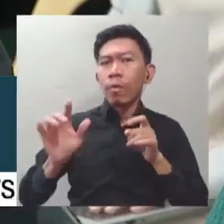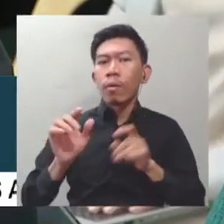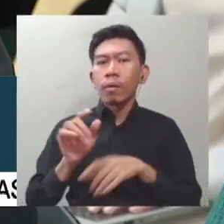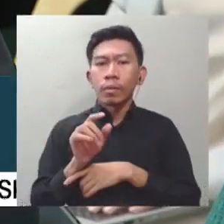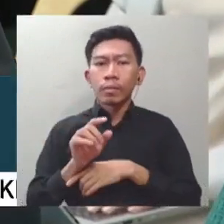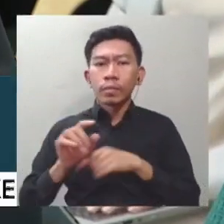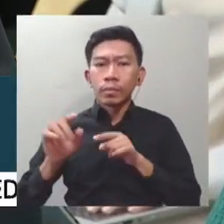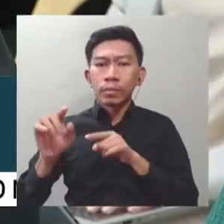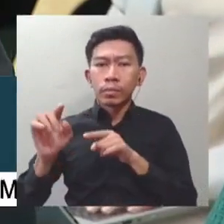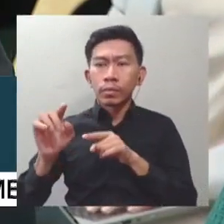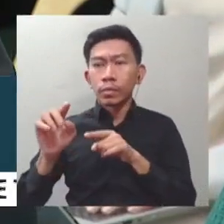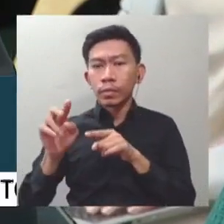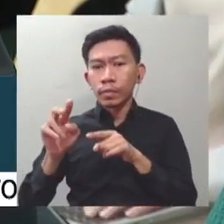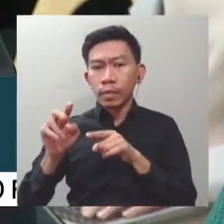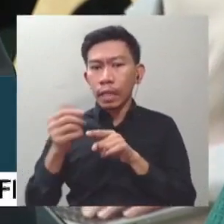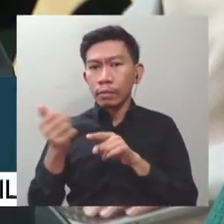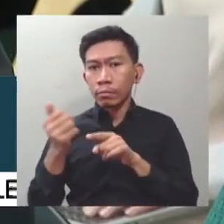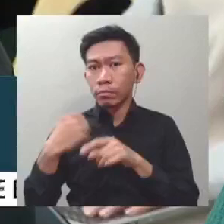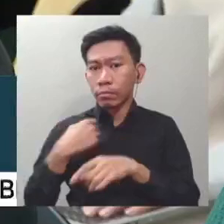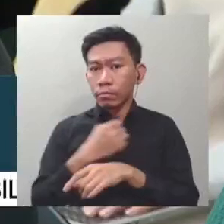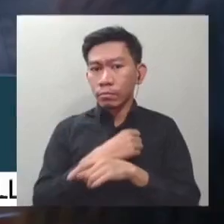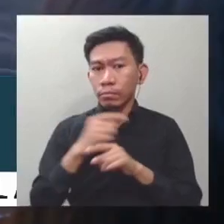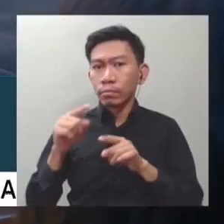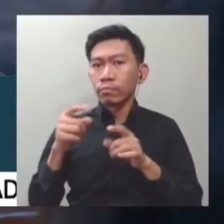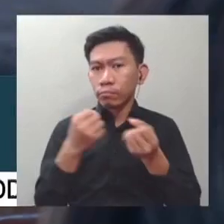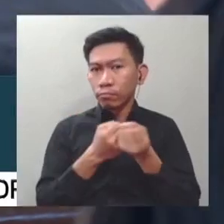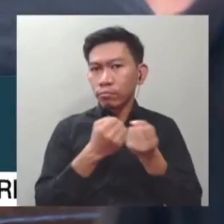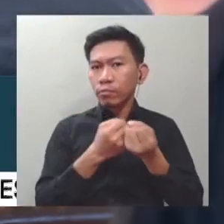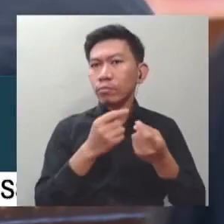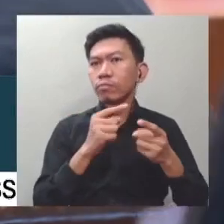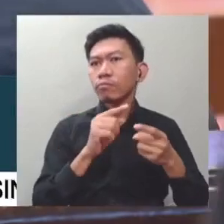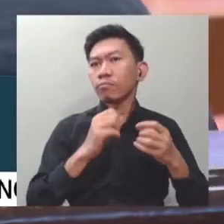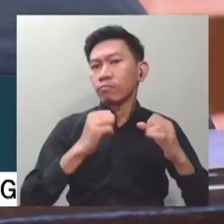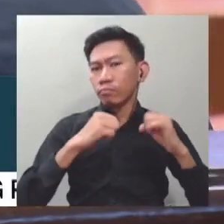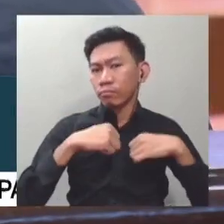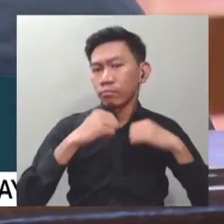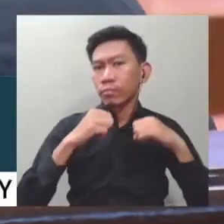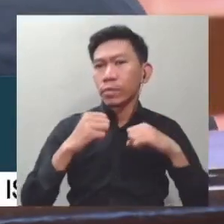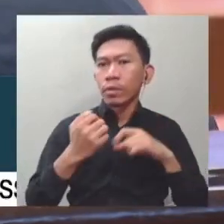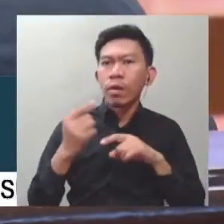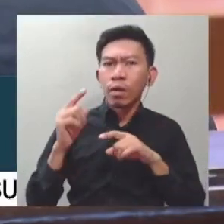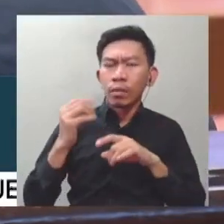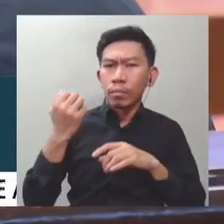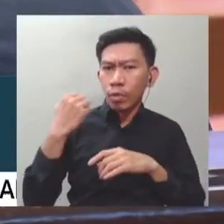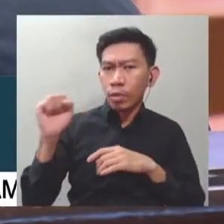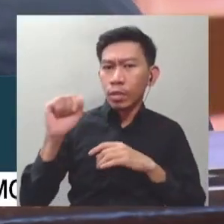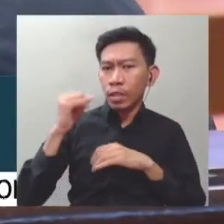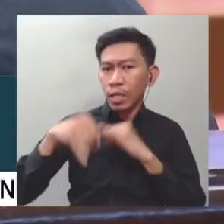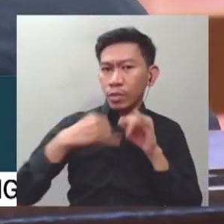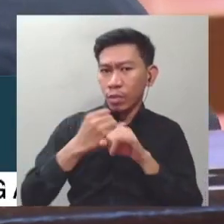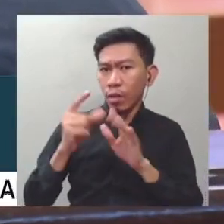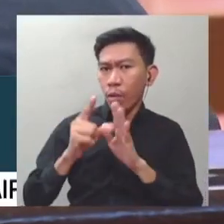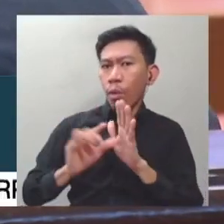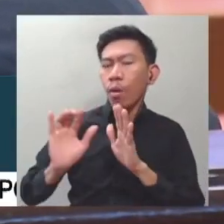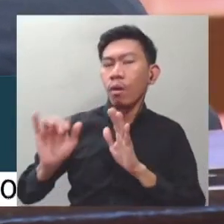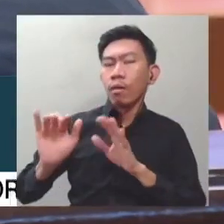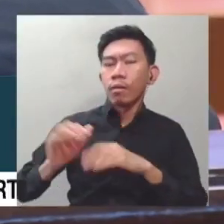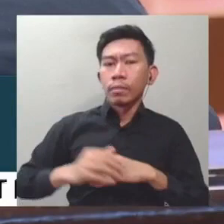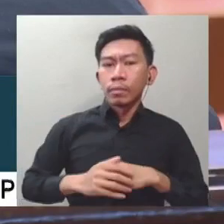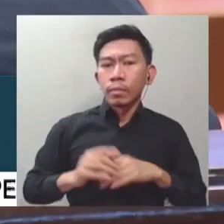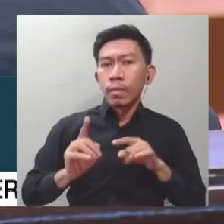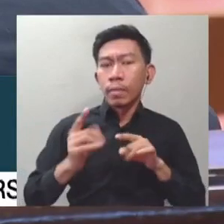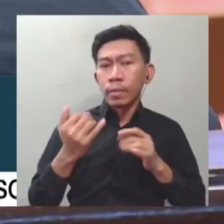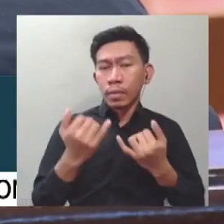says China's action violates international law. Meanwhile, Senator Joel Villanueva says Beijing's lack of respect